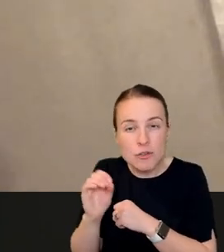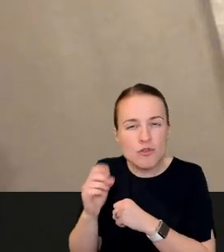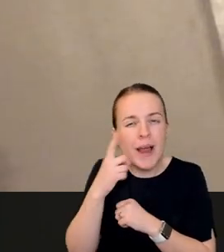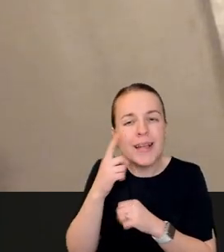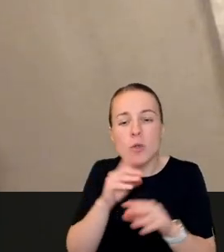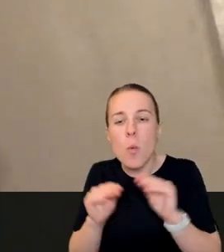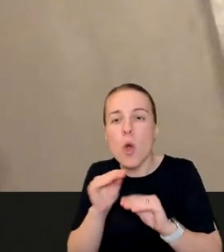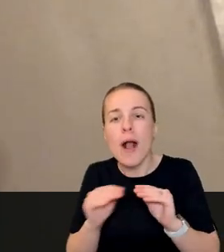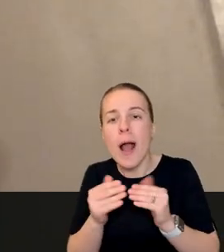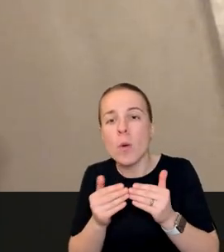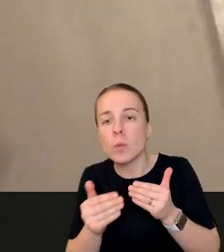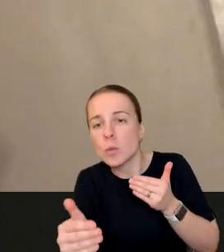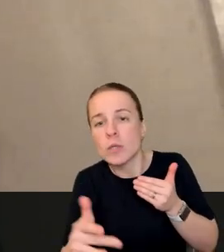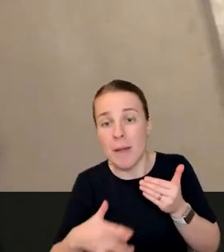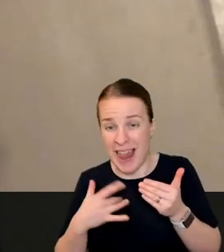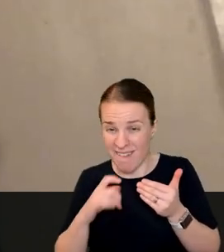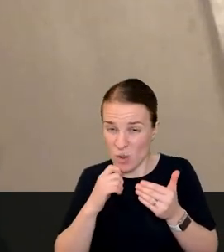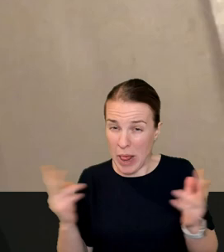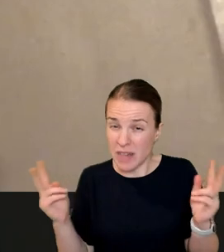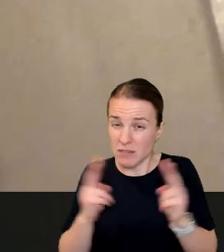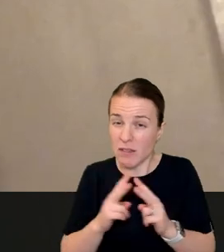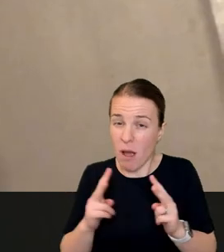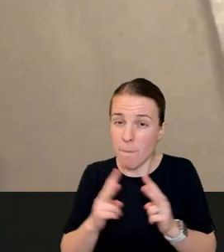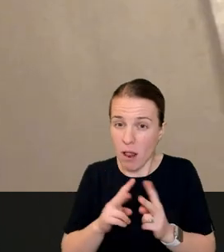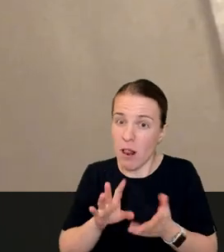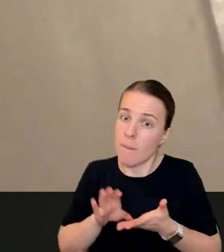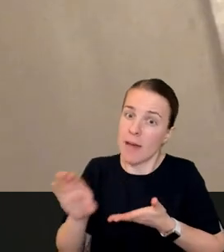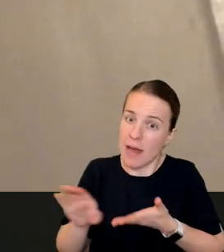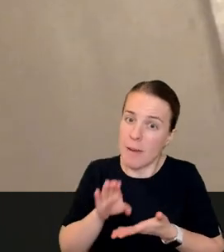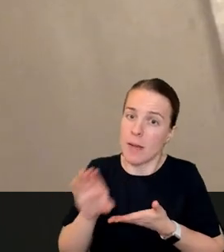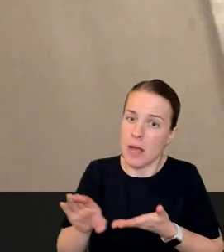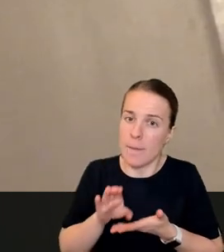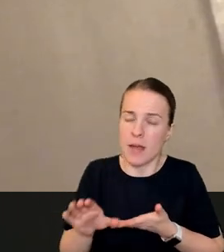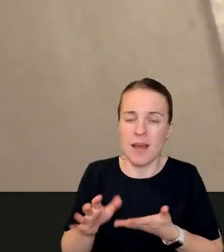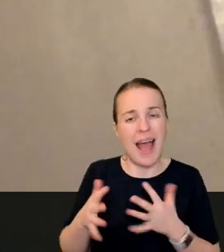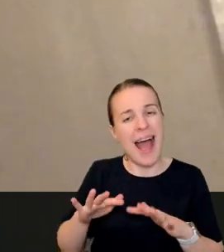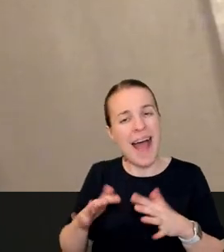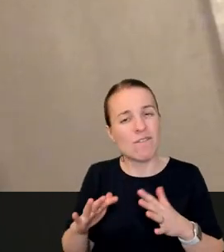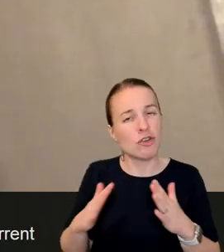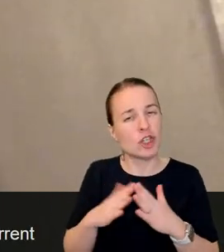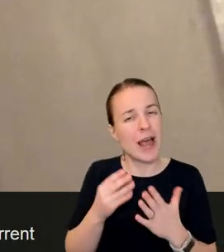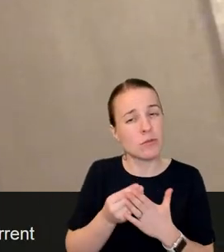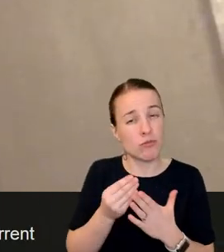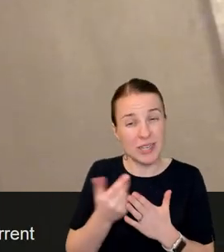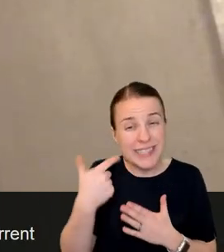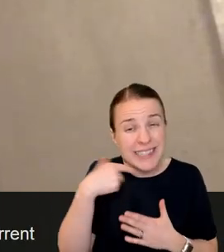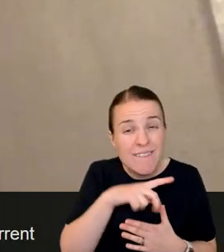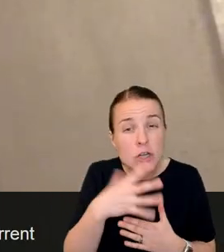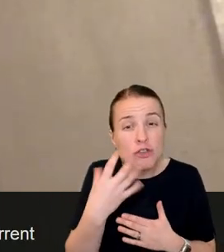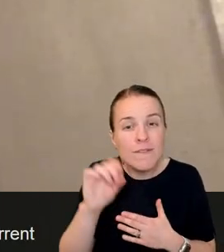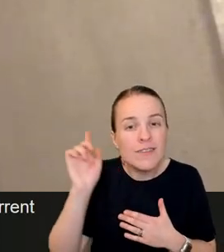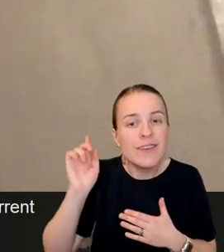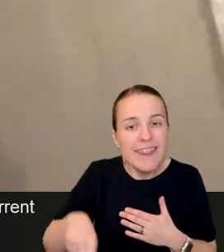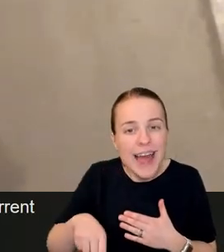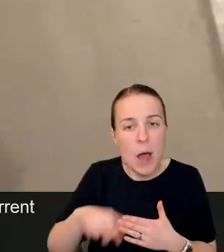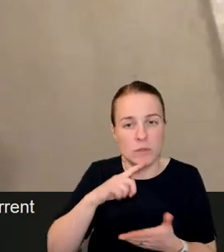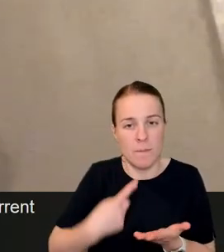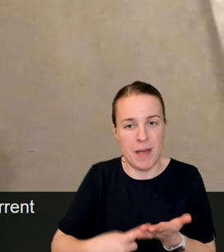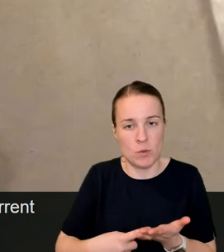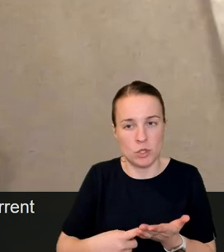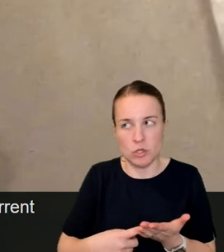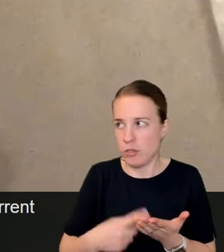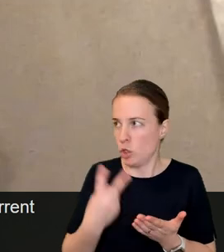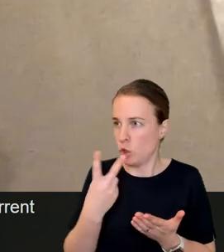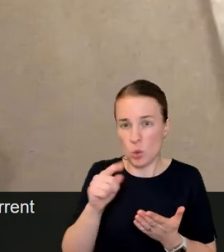in my lifetime. Current average house prices in my borough are £750,000, which is 2.25 times the